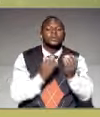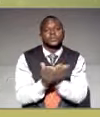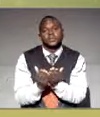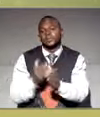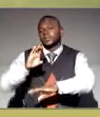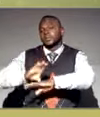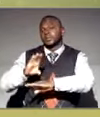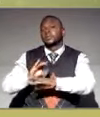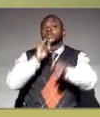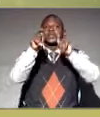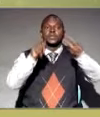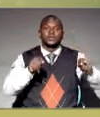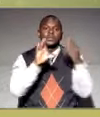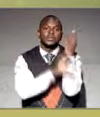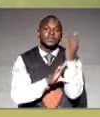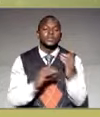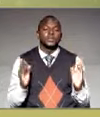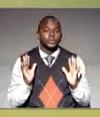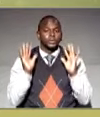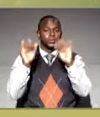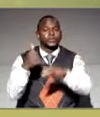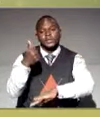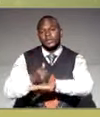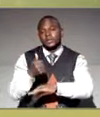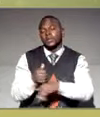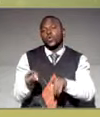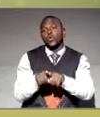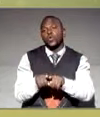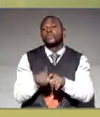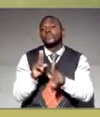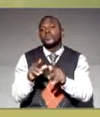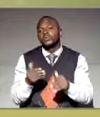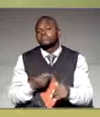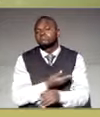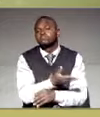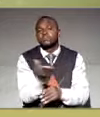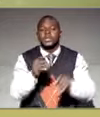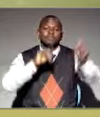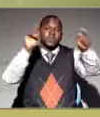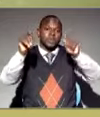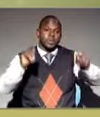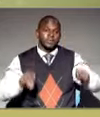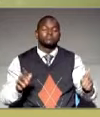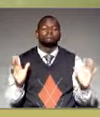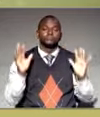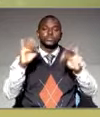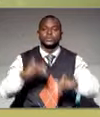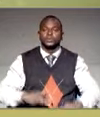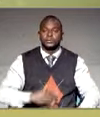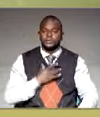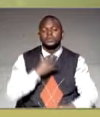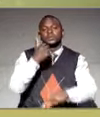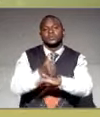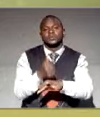across this country. They will be coming to Soroti. All people of goodwill from all the various dioceses in this country will be visiting us in